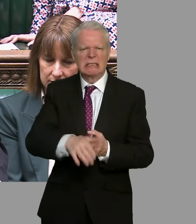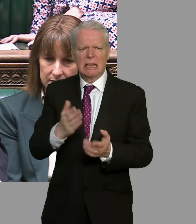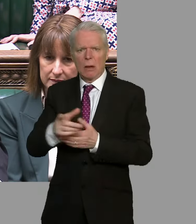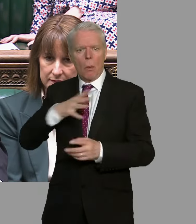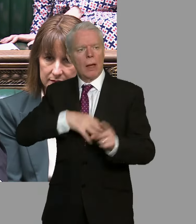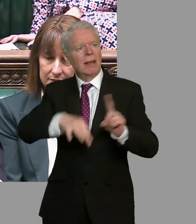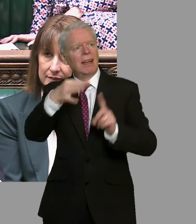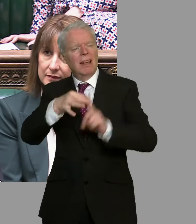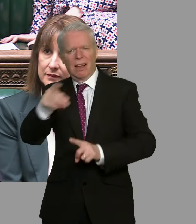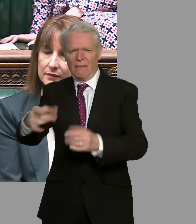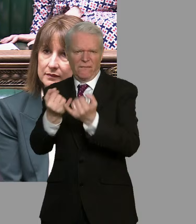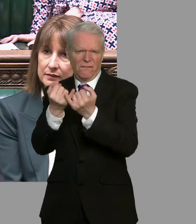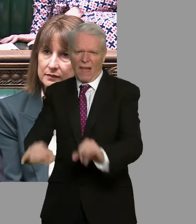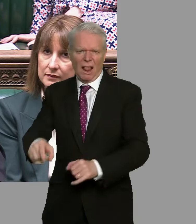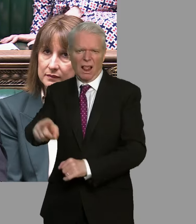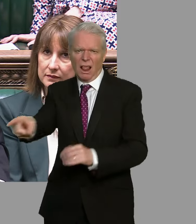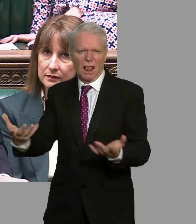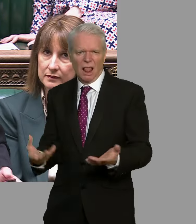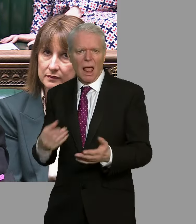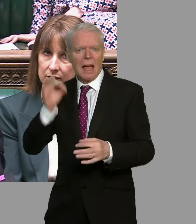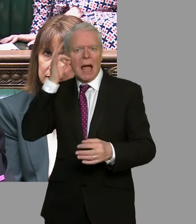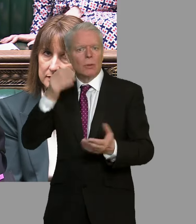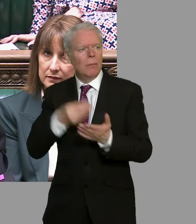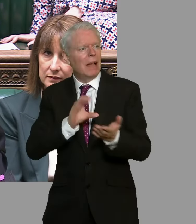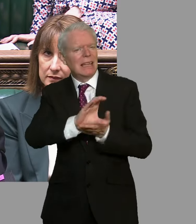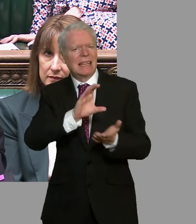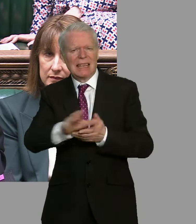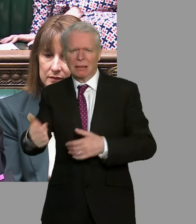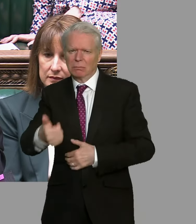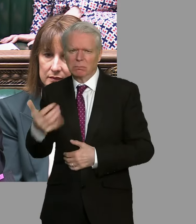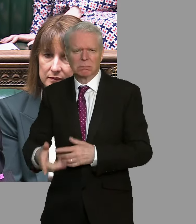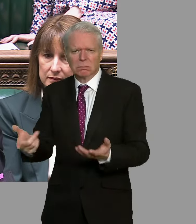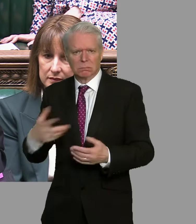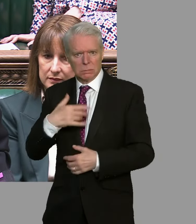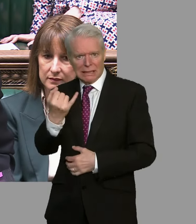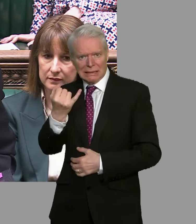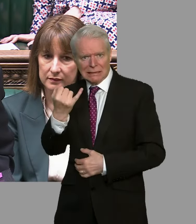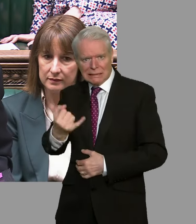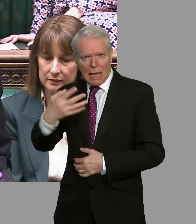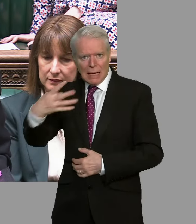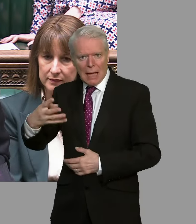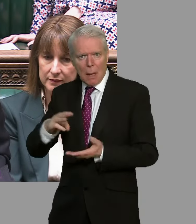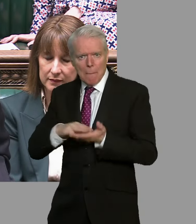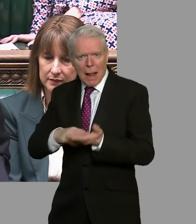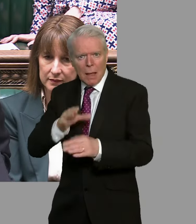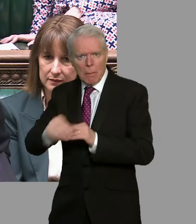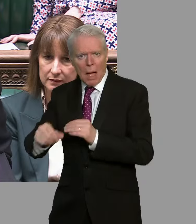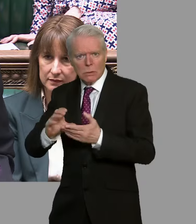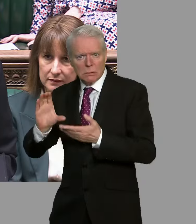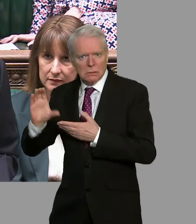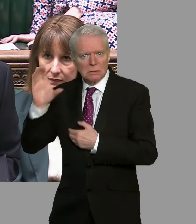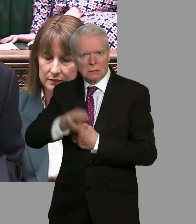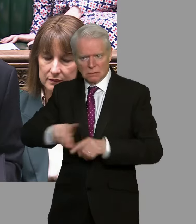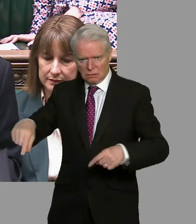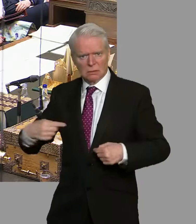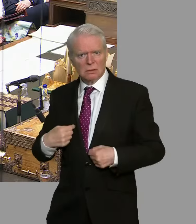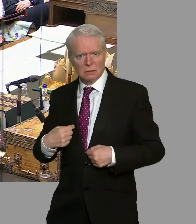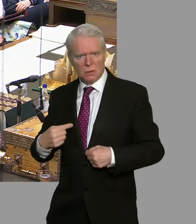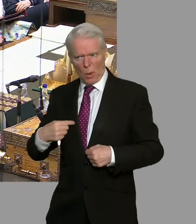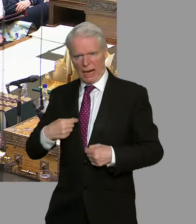and stability. Our detailed funding review will create a fairer system to make sure his constituents see strong, affordable